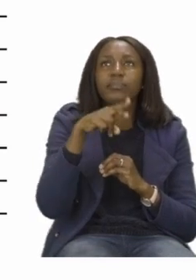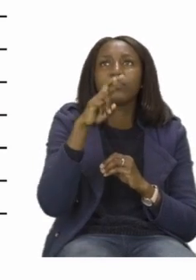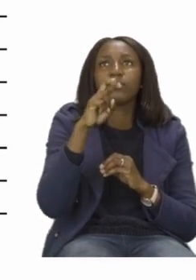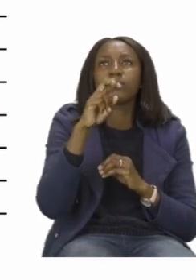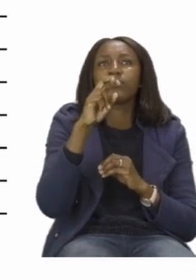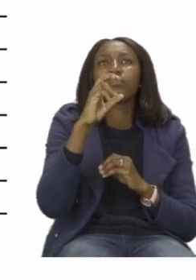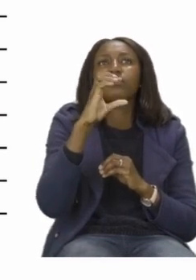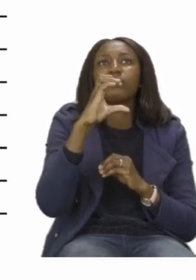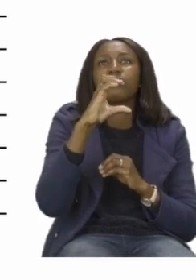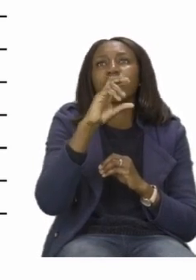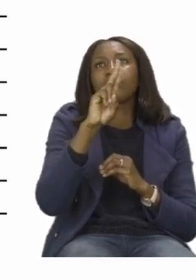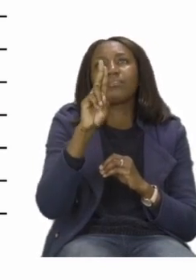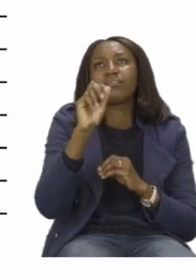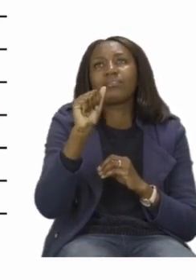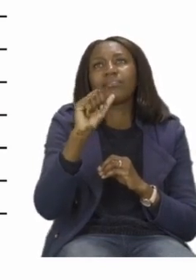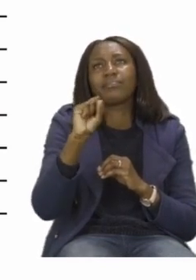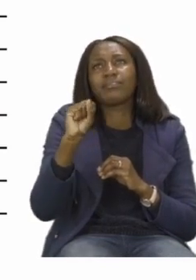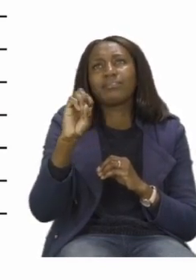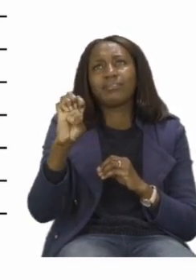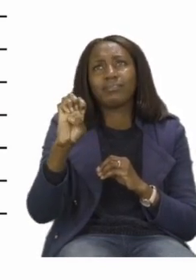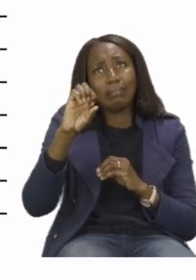for purchase.